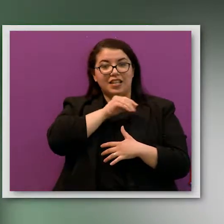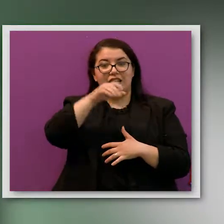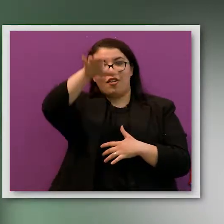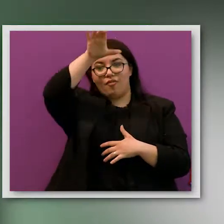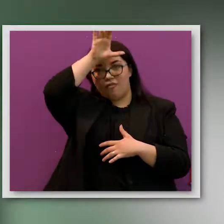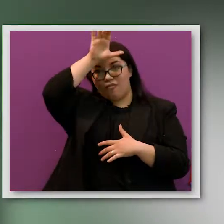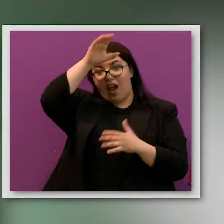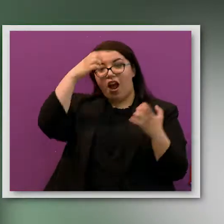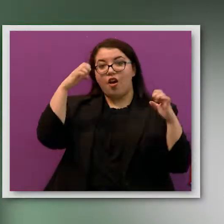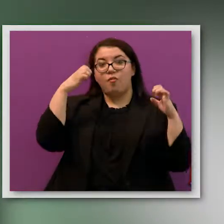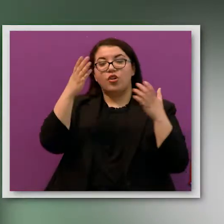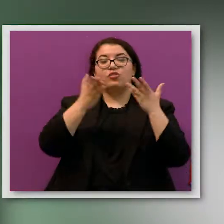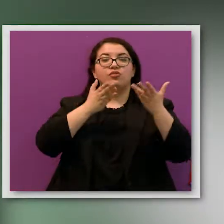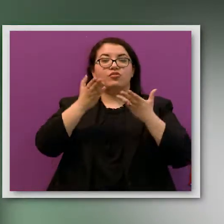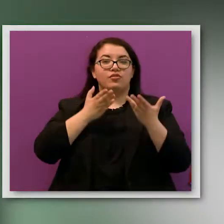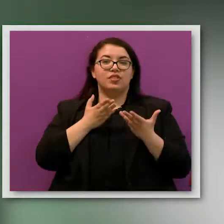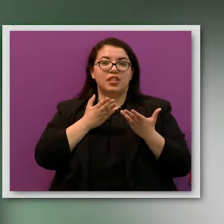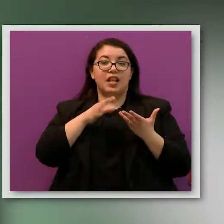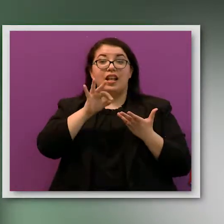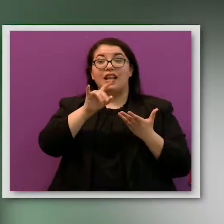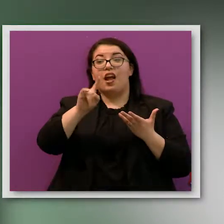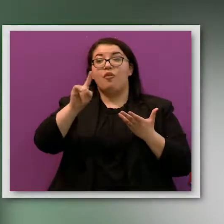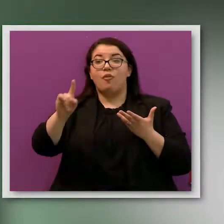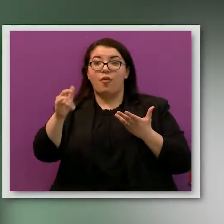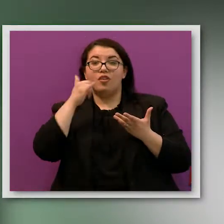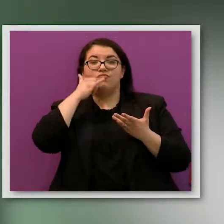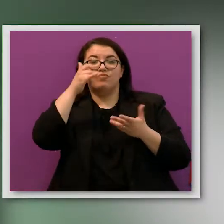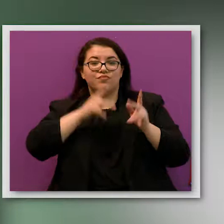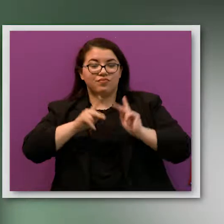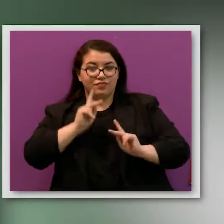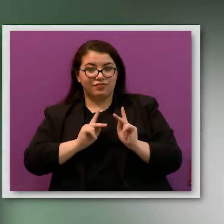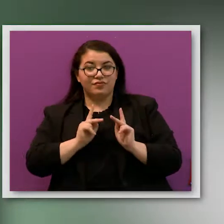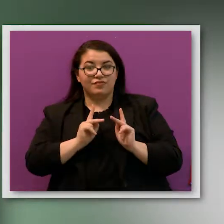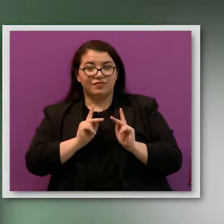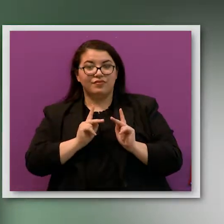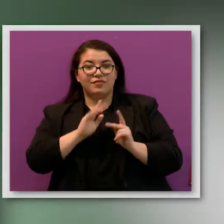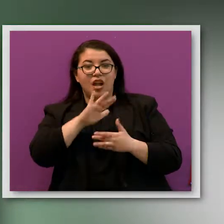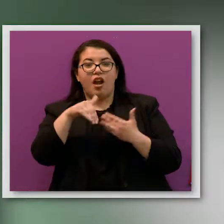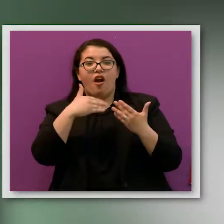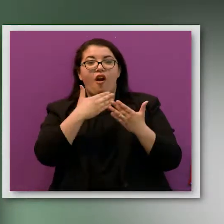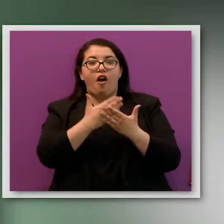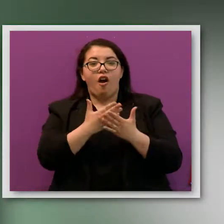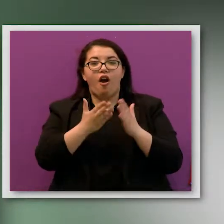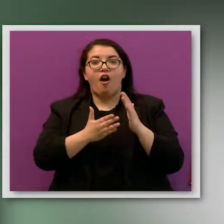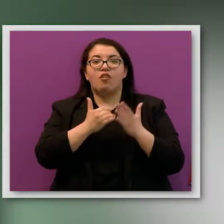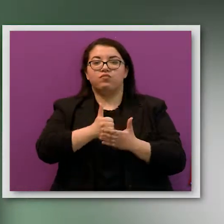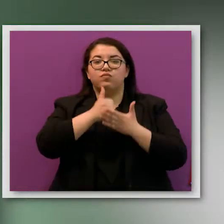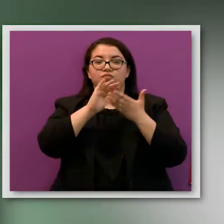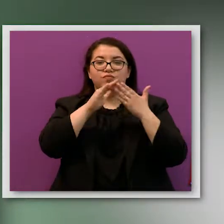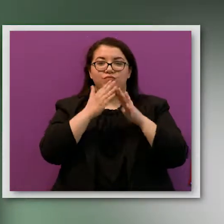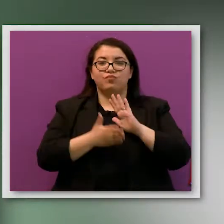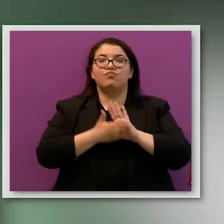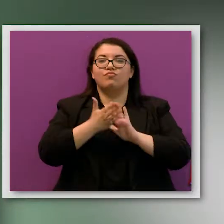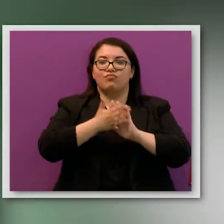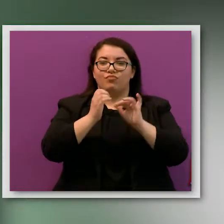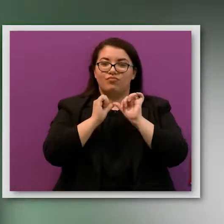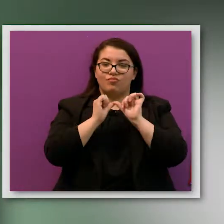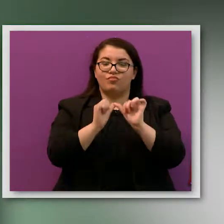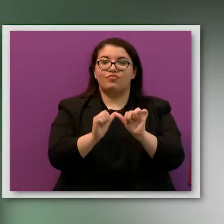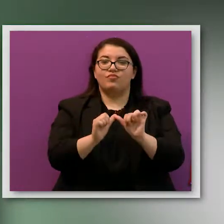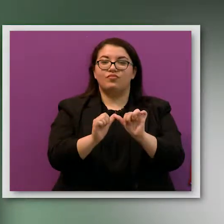and emergency medical services, your 911 call takers, all the things we need to keep the city safe. Then we also have